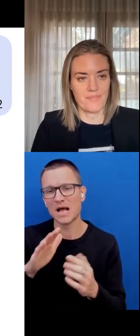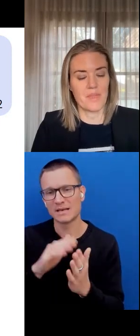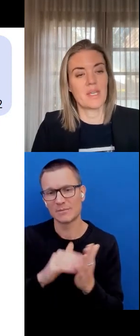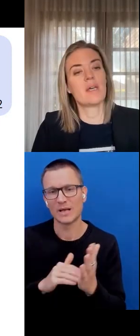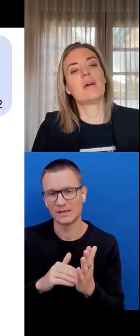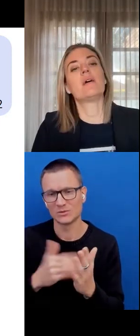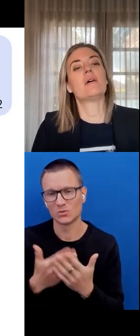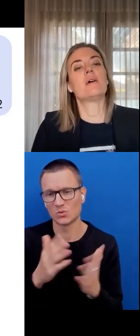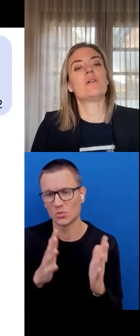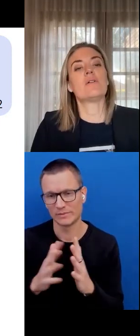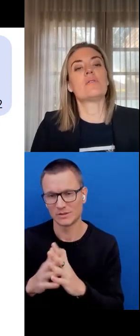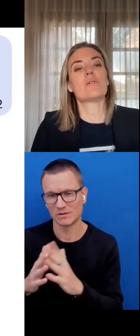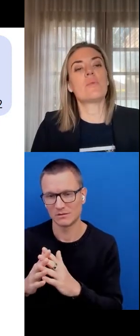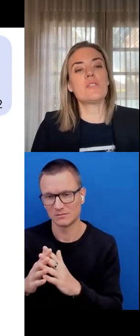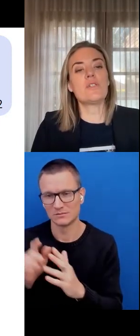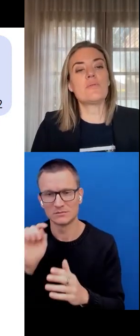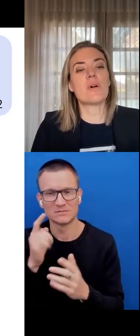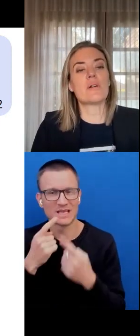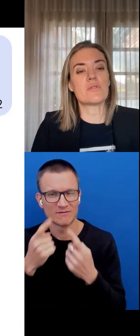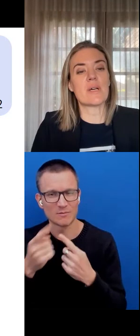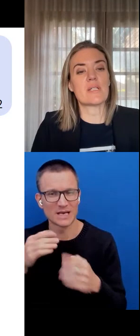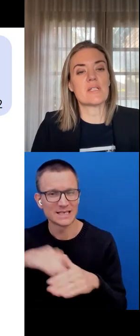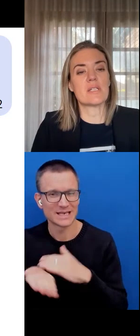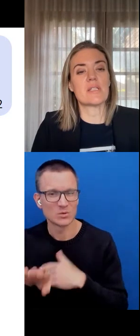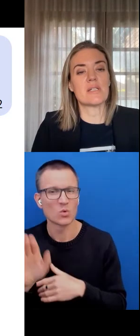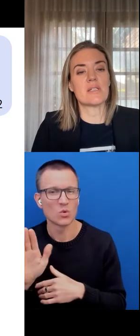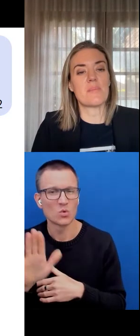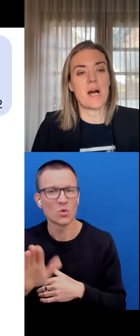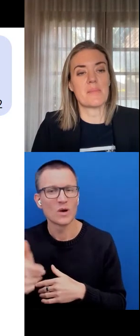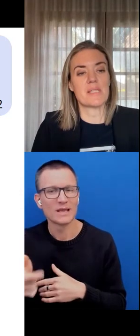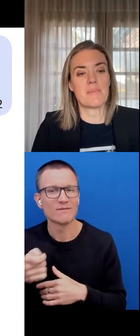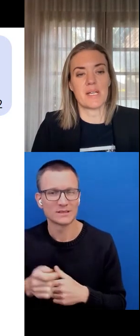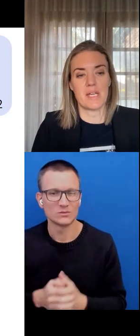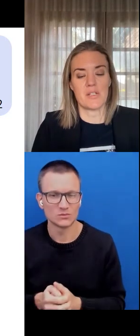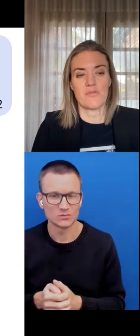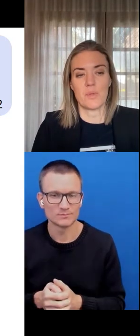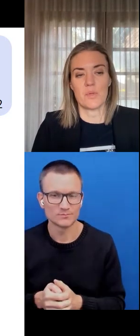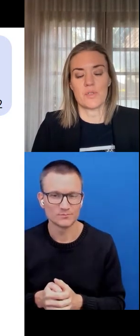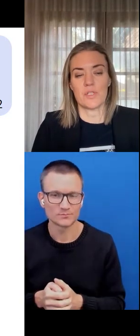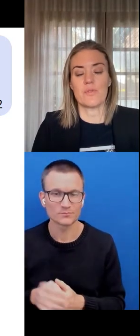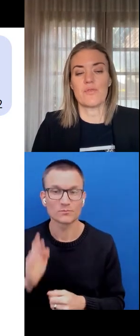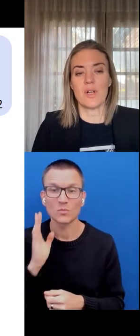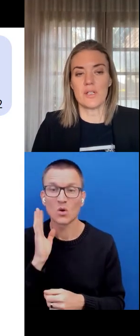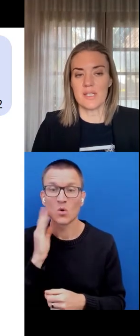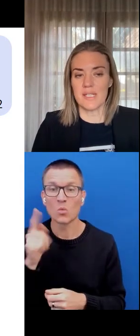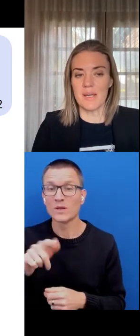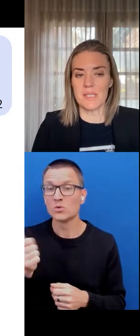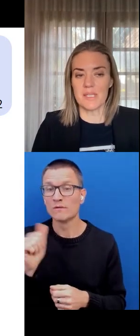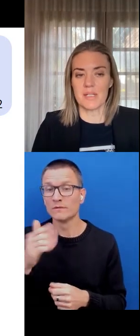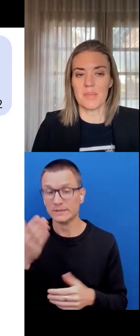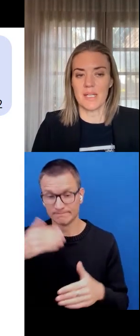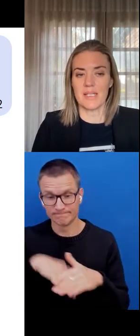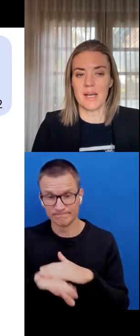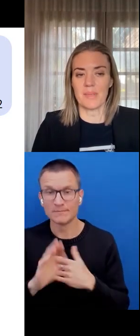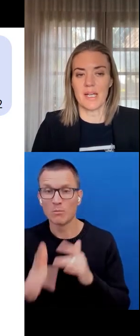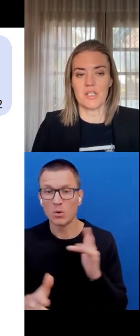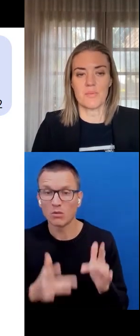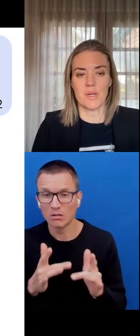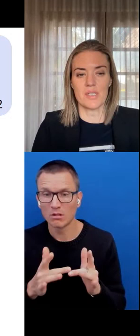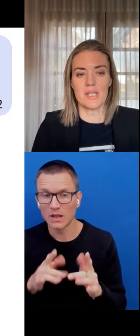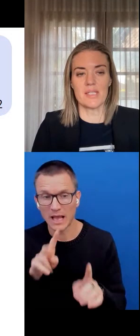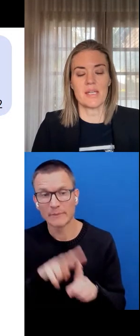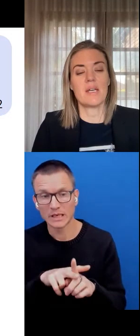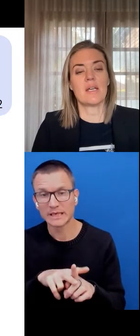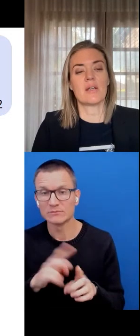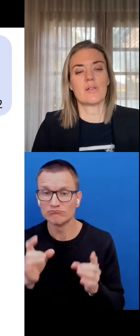invitation. So once you are directed to the department's application portal, you would follow the steps to complete the